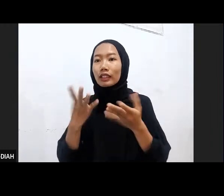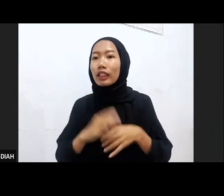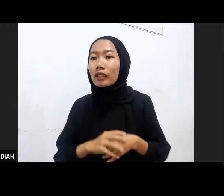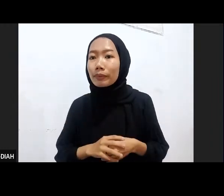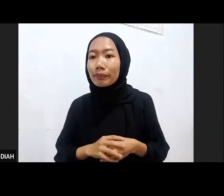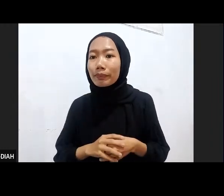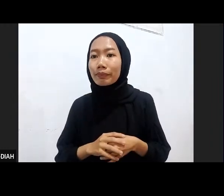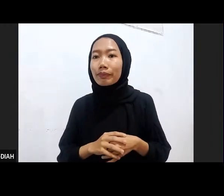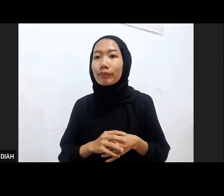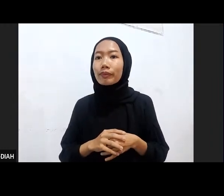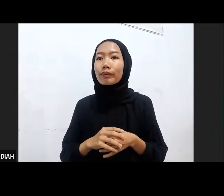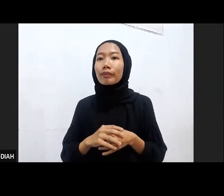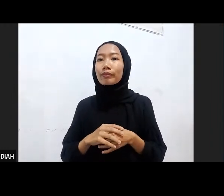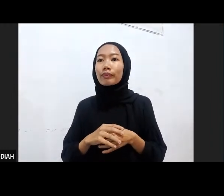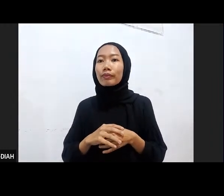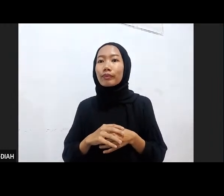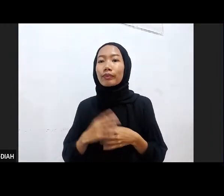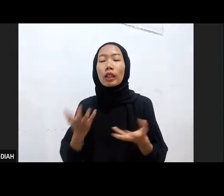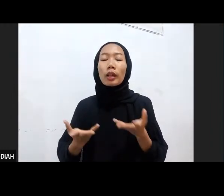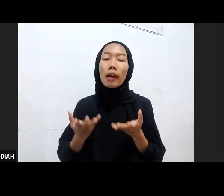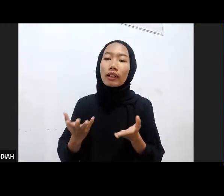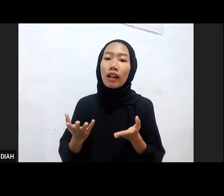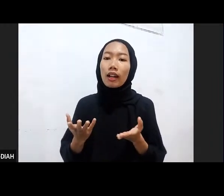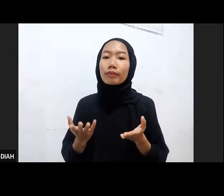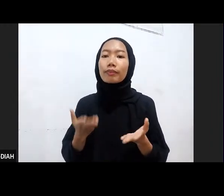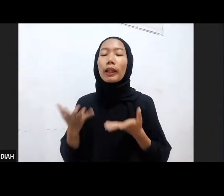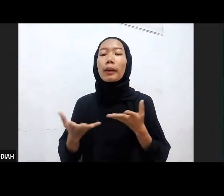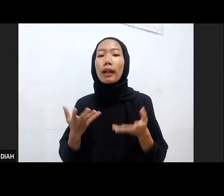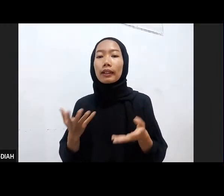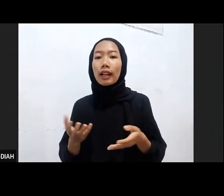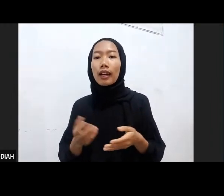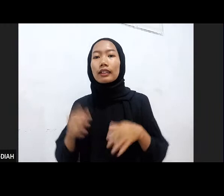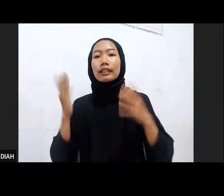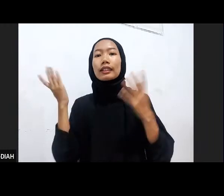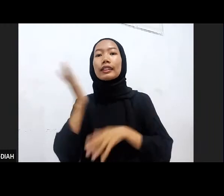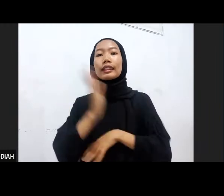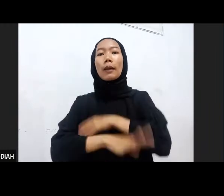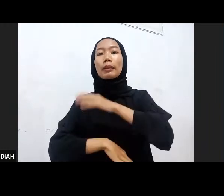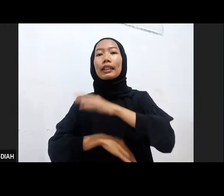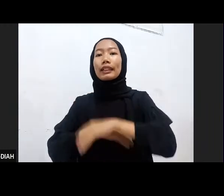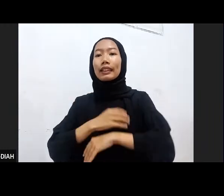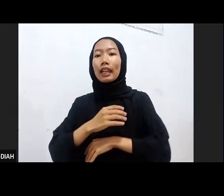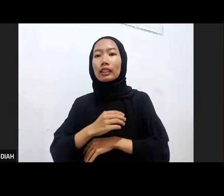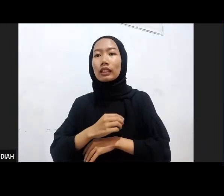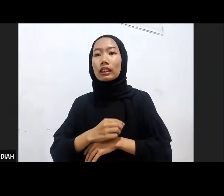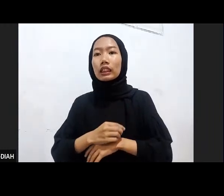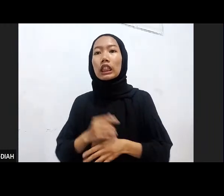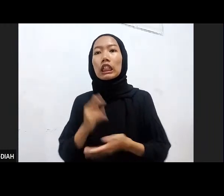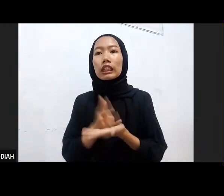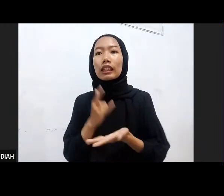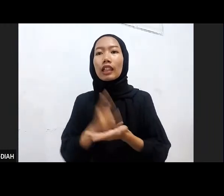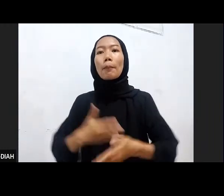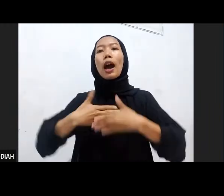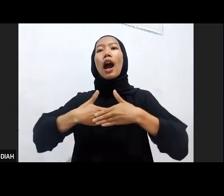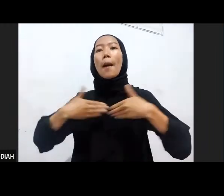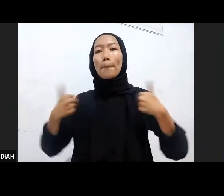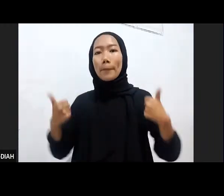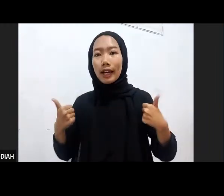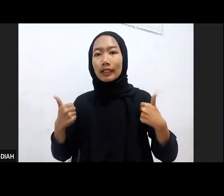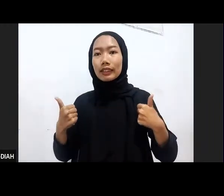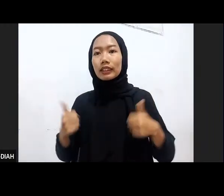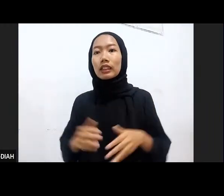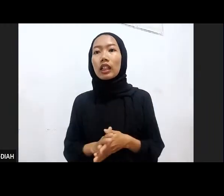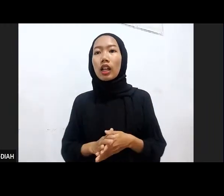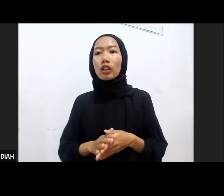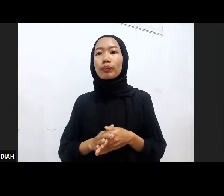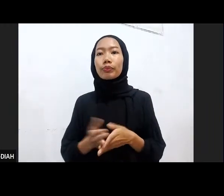NDIS takes that on. It addresses a potential health risk. It keeps the person healthy. While we have an